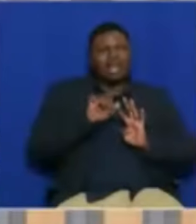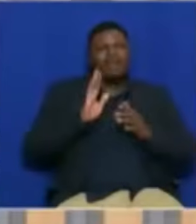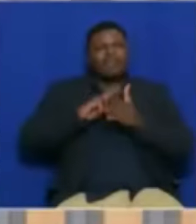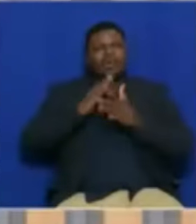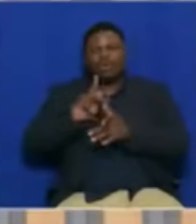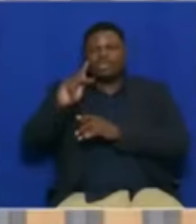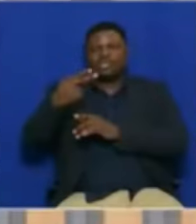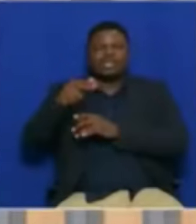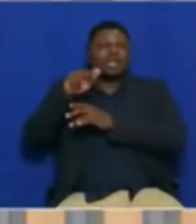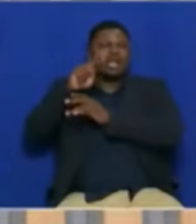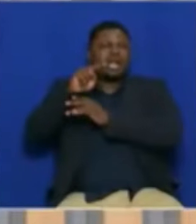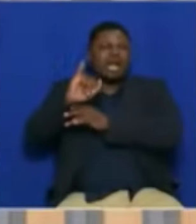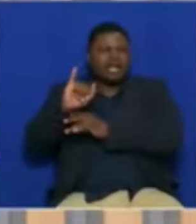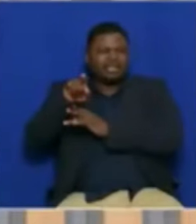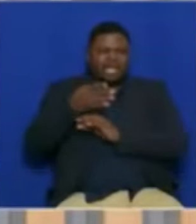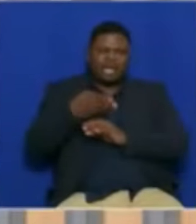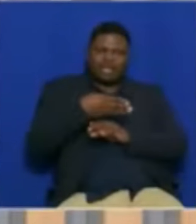IDEC?